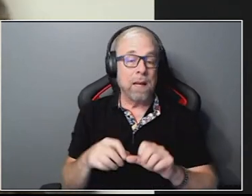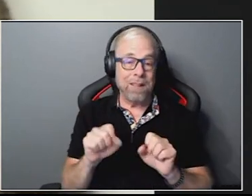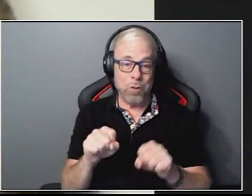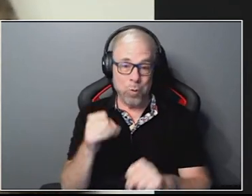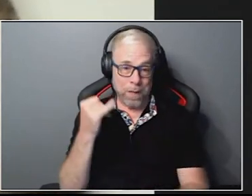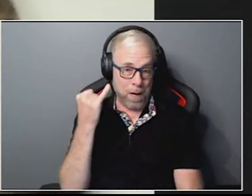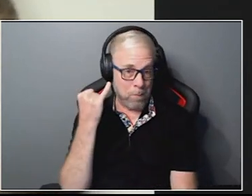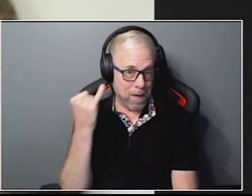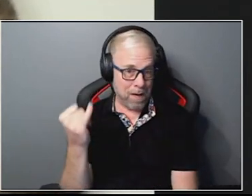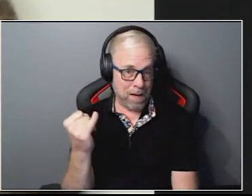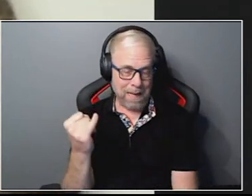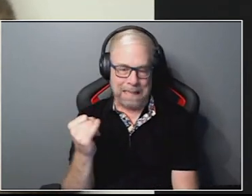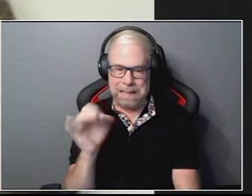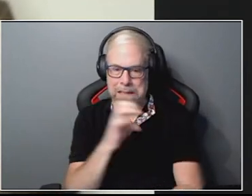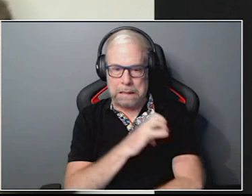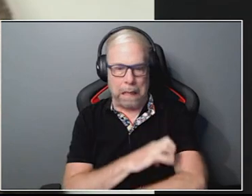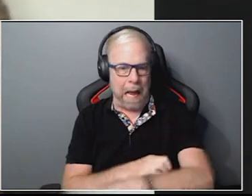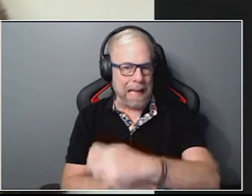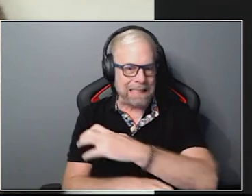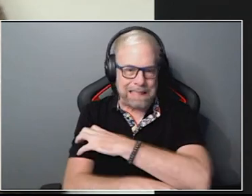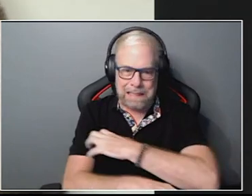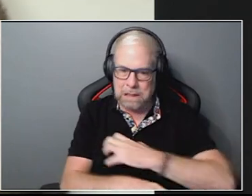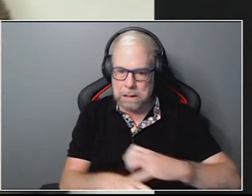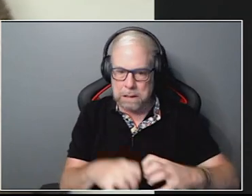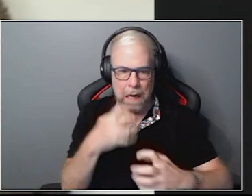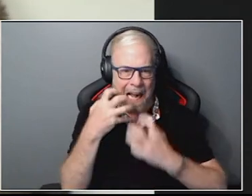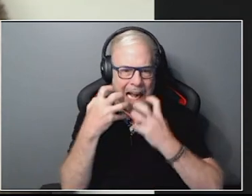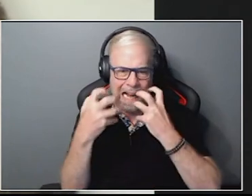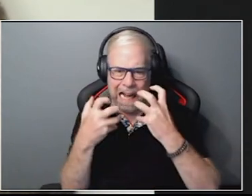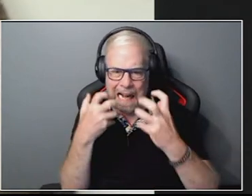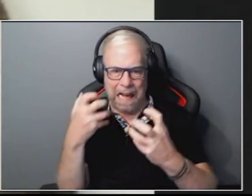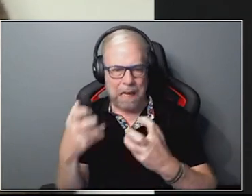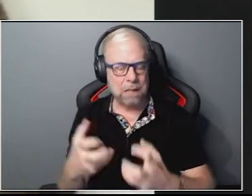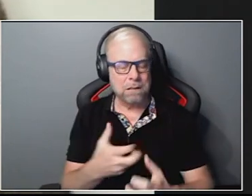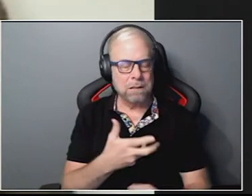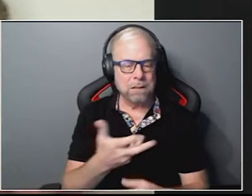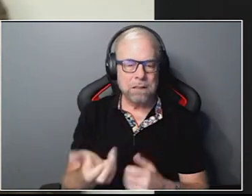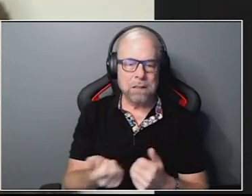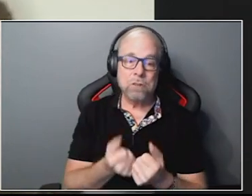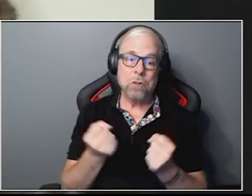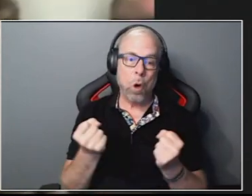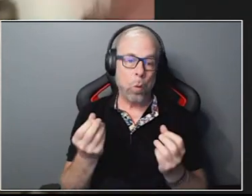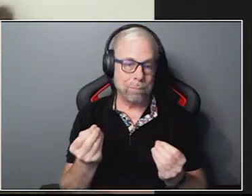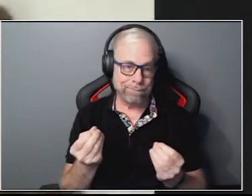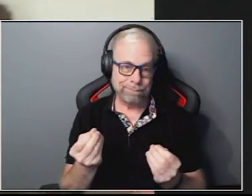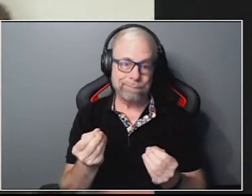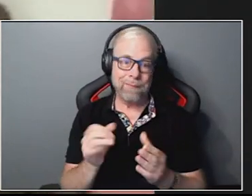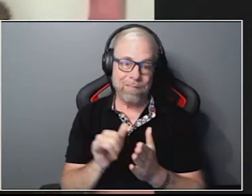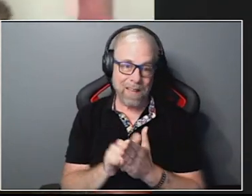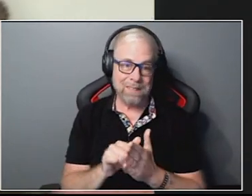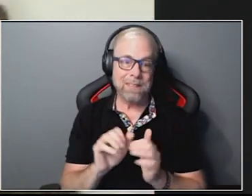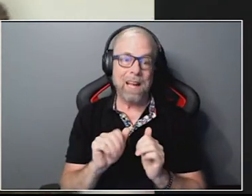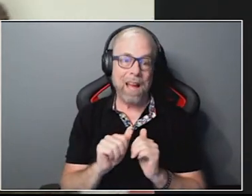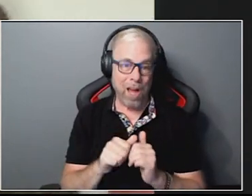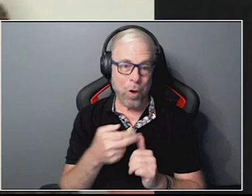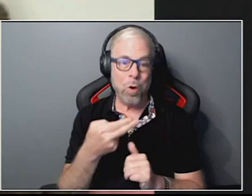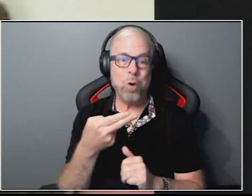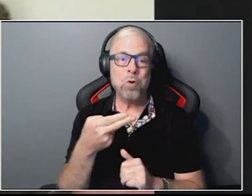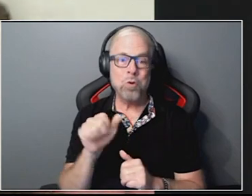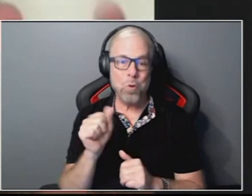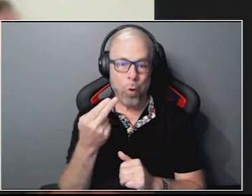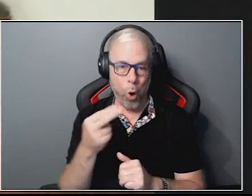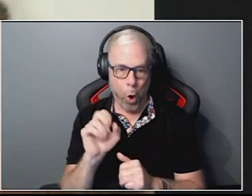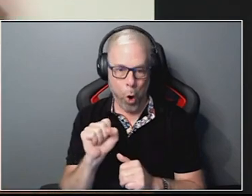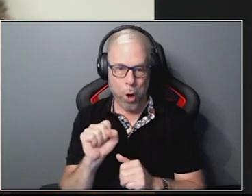the scratches and the bites and the growl. You'll have this. So that's how you would harness the dogs.